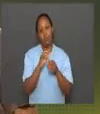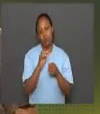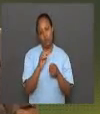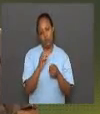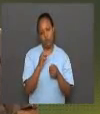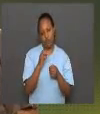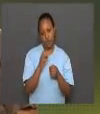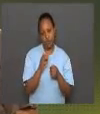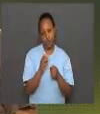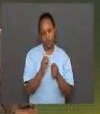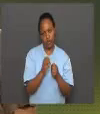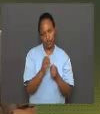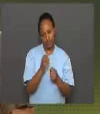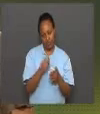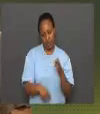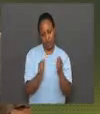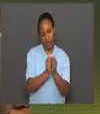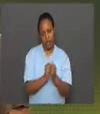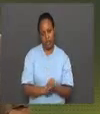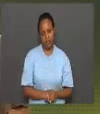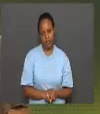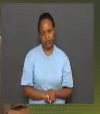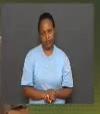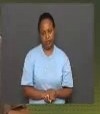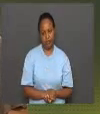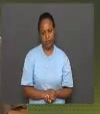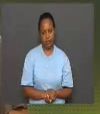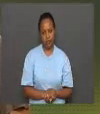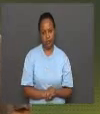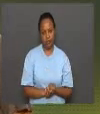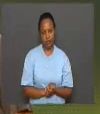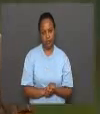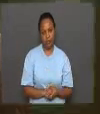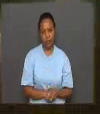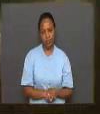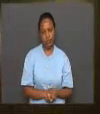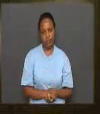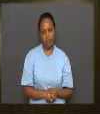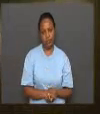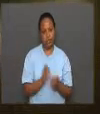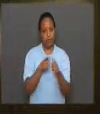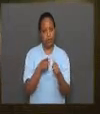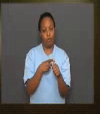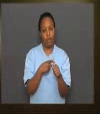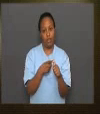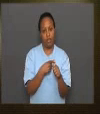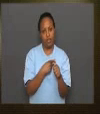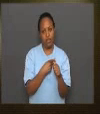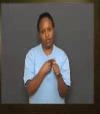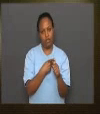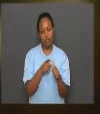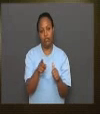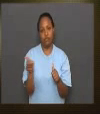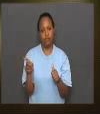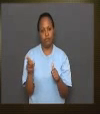Here are some criteria for evaluating rules and laws. Firstly, they